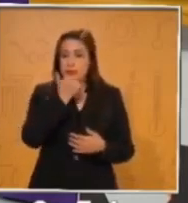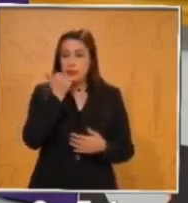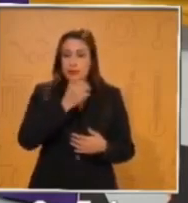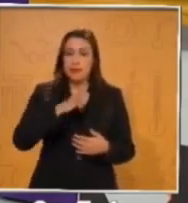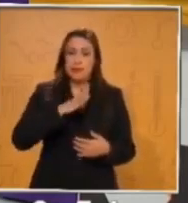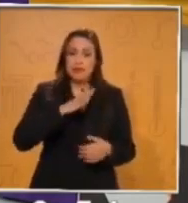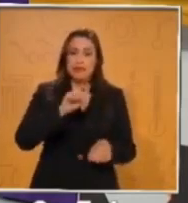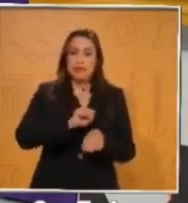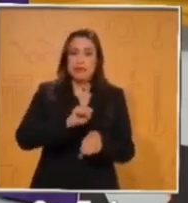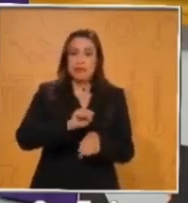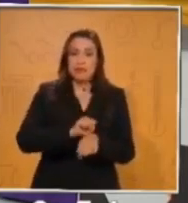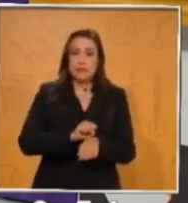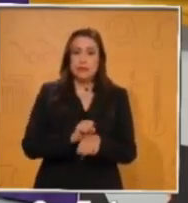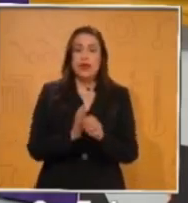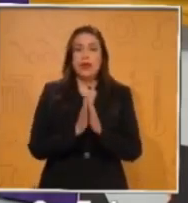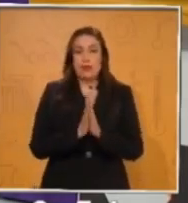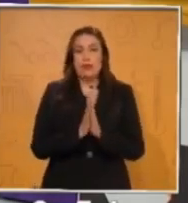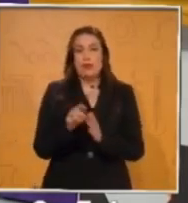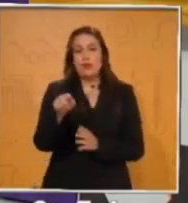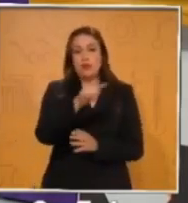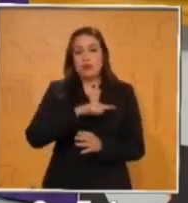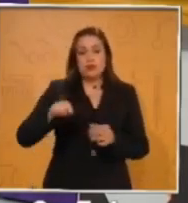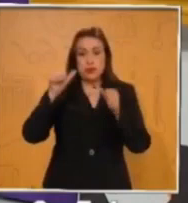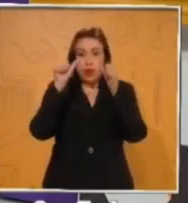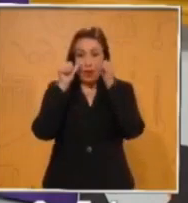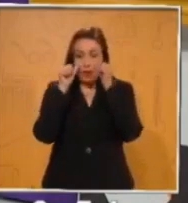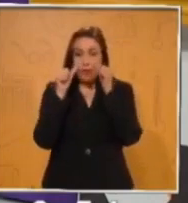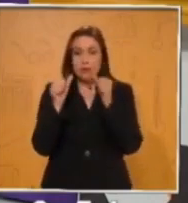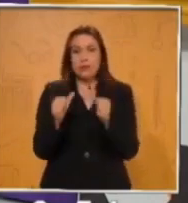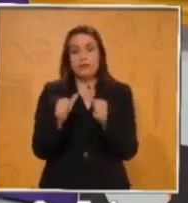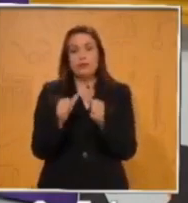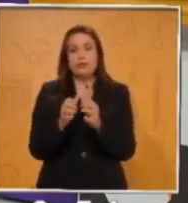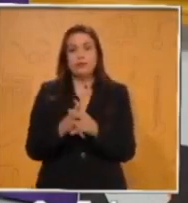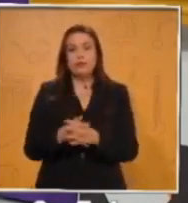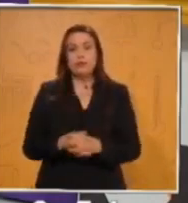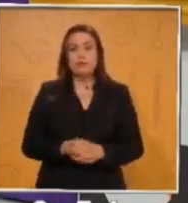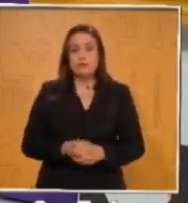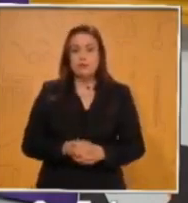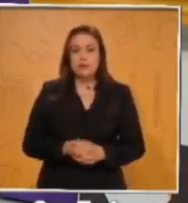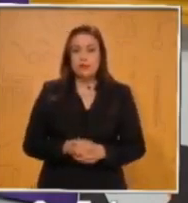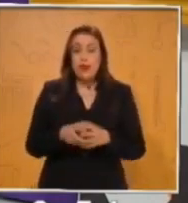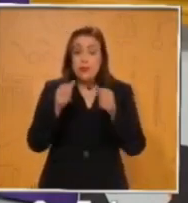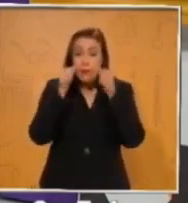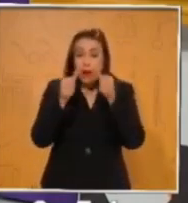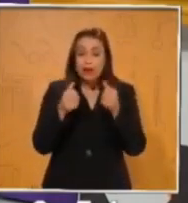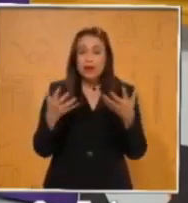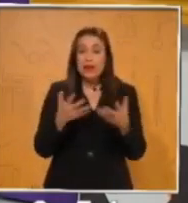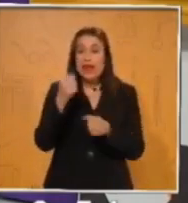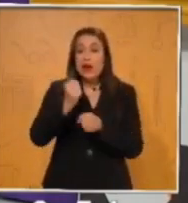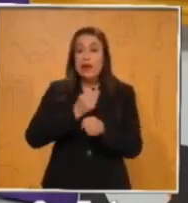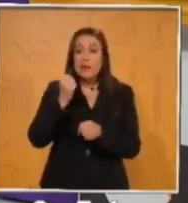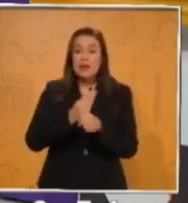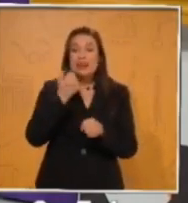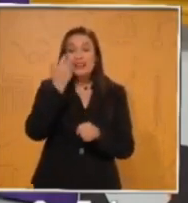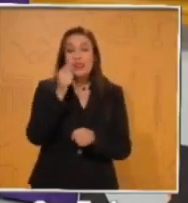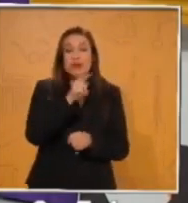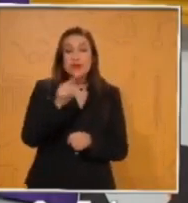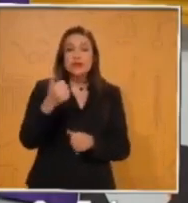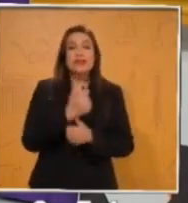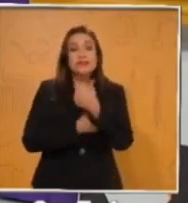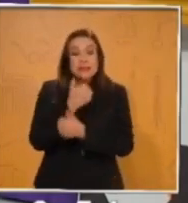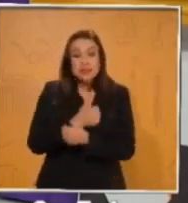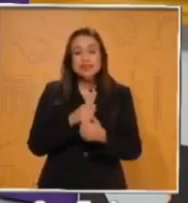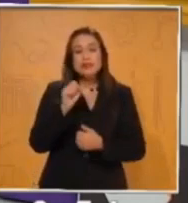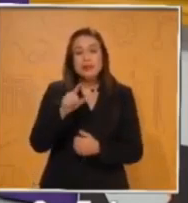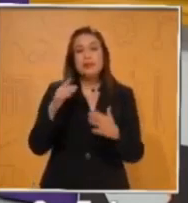secondary. Please pay attention and let's make the last practice. I want you to participate at